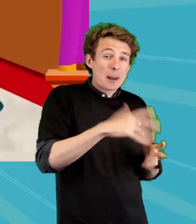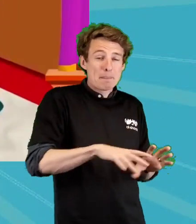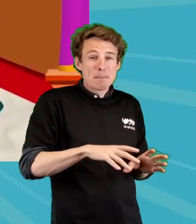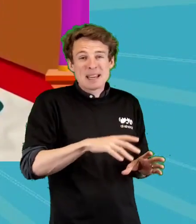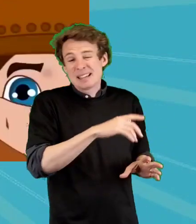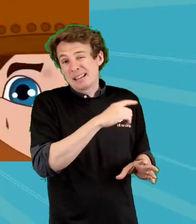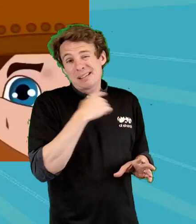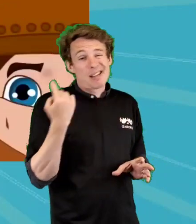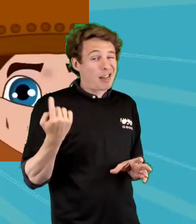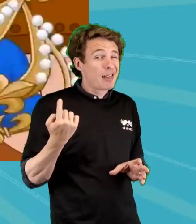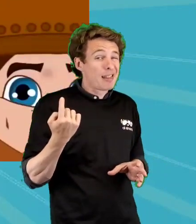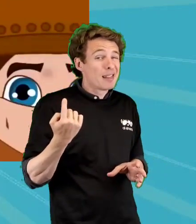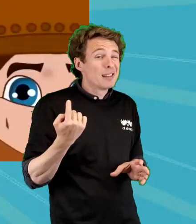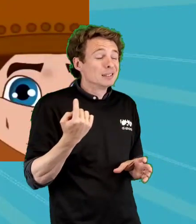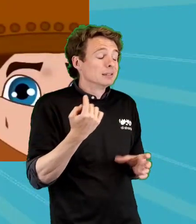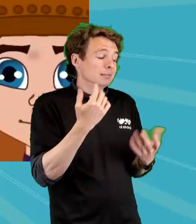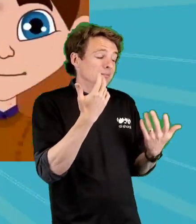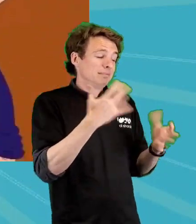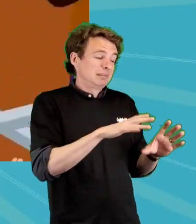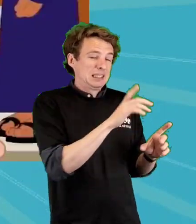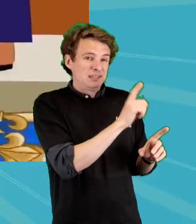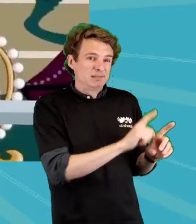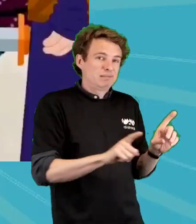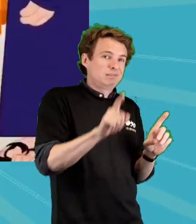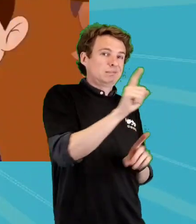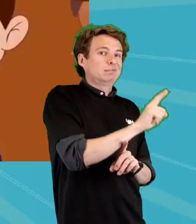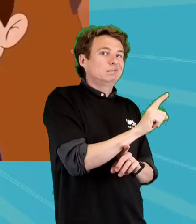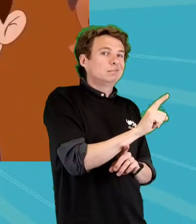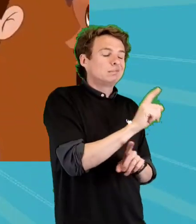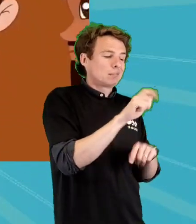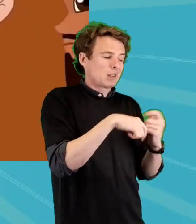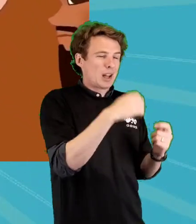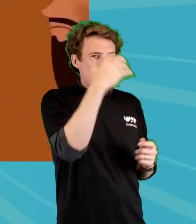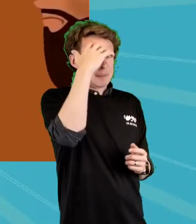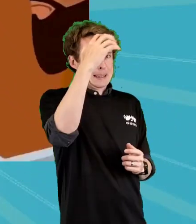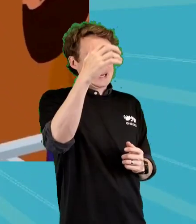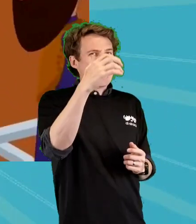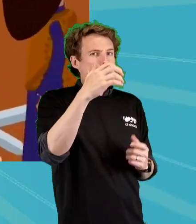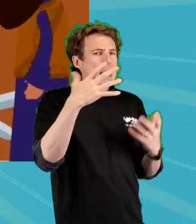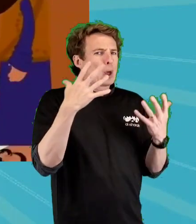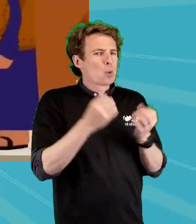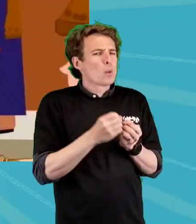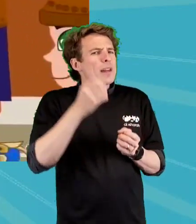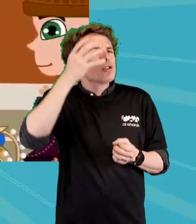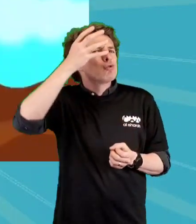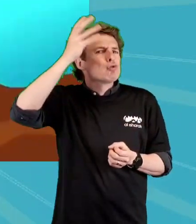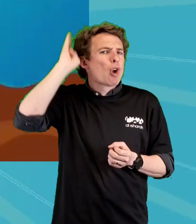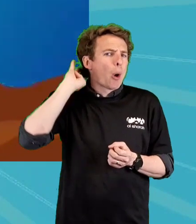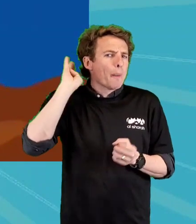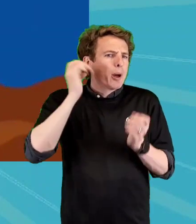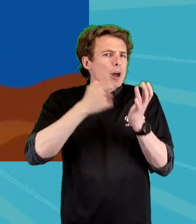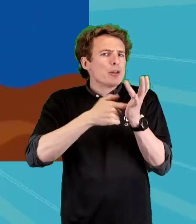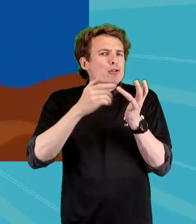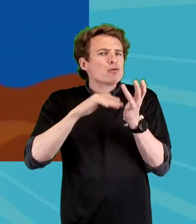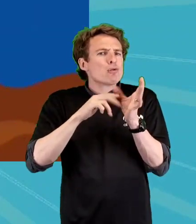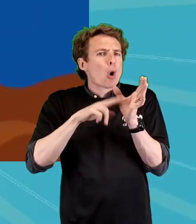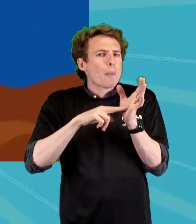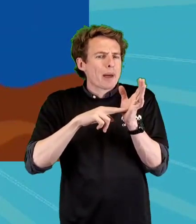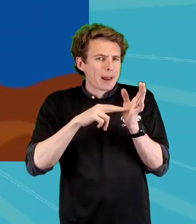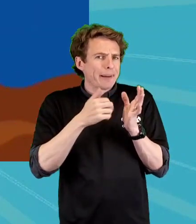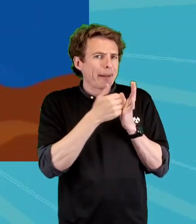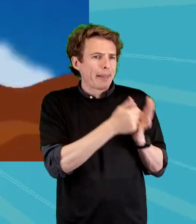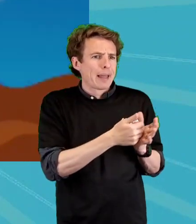son destroyed him and became the new king with the help of the Romans. Within